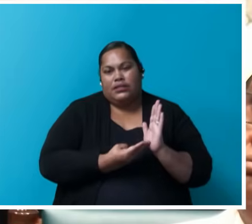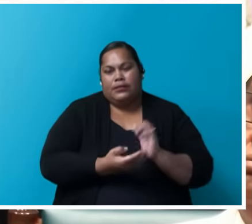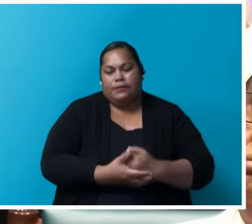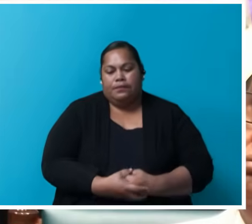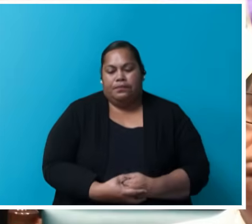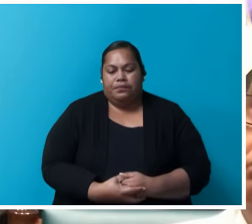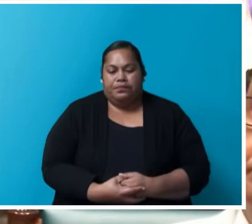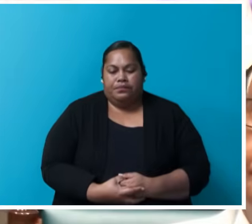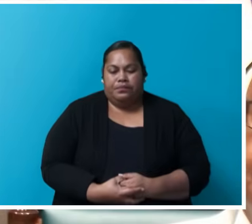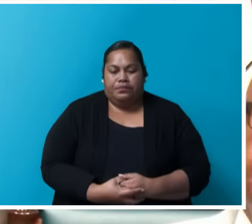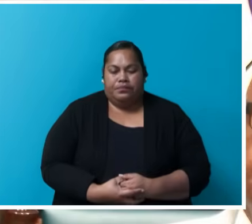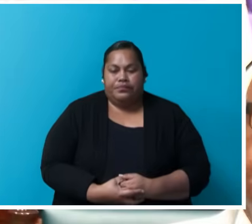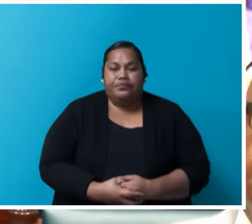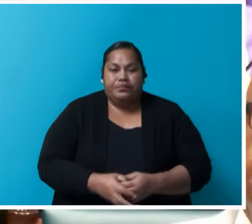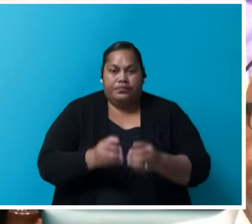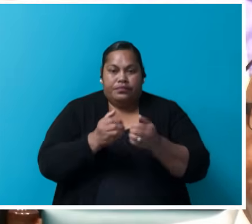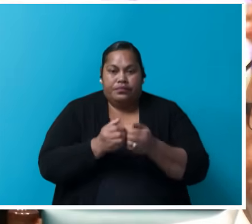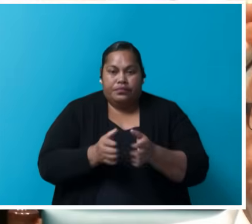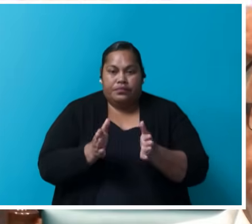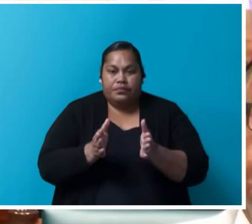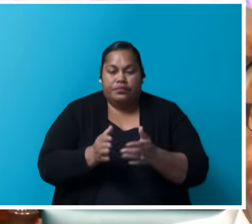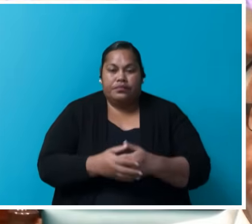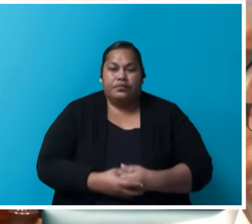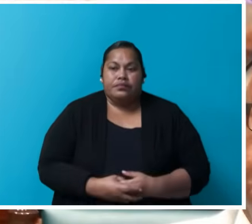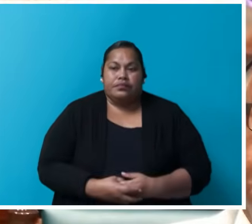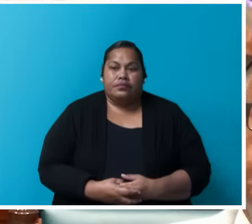And let me begin by